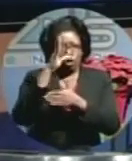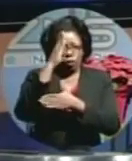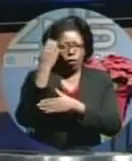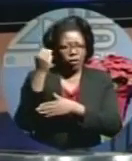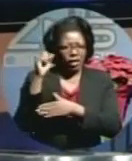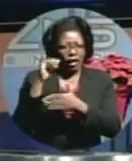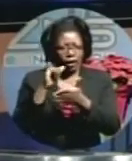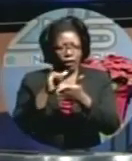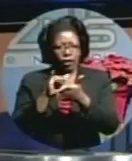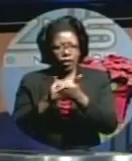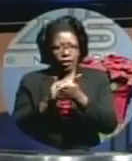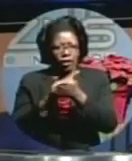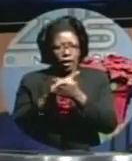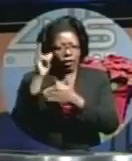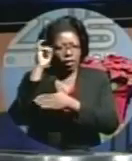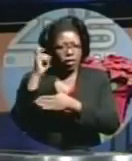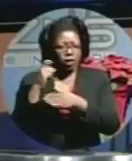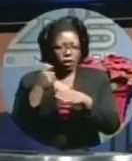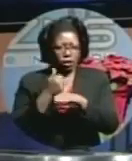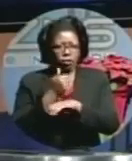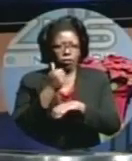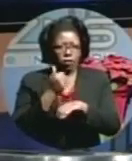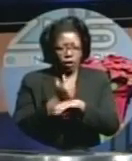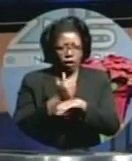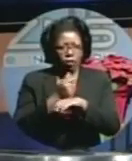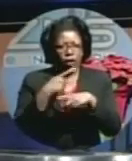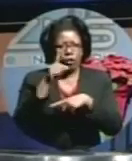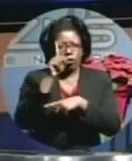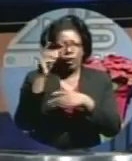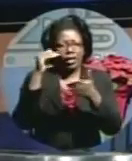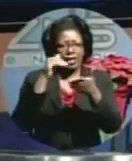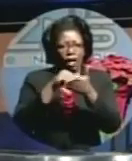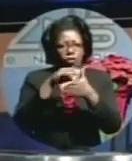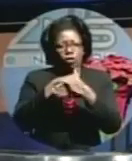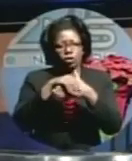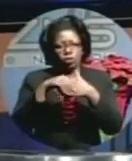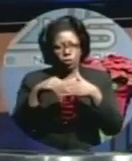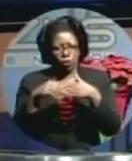unlawful sex charge and is out on $1,000 bail. He has a 5 p.m. curfew.